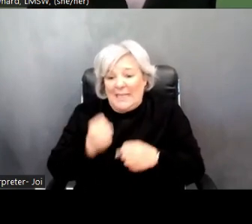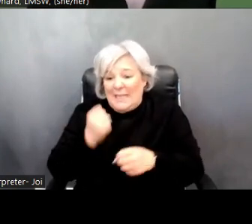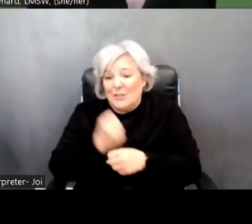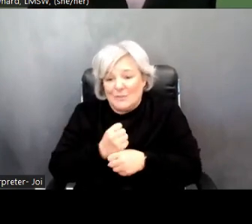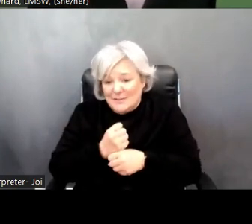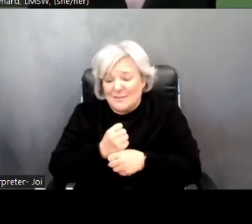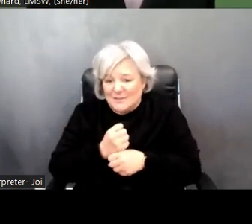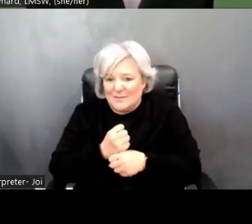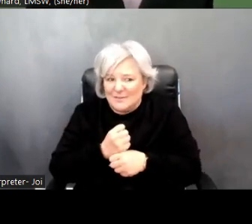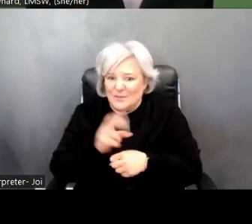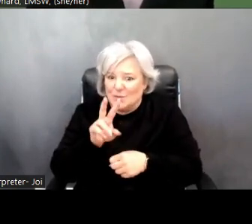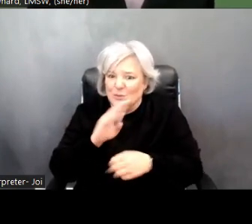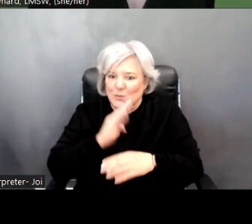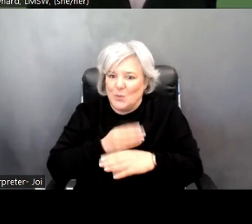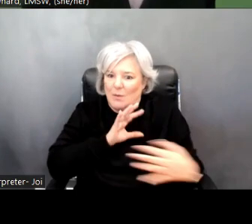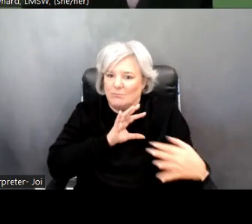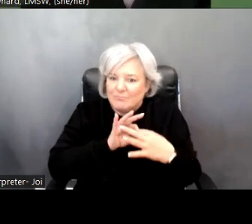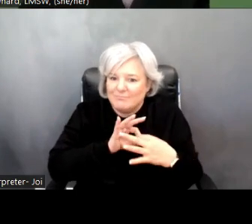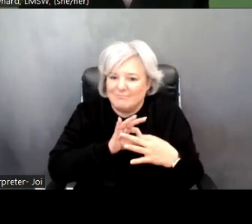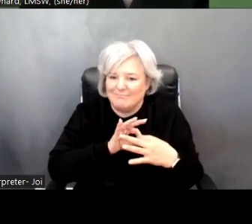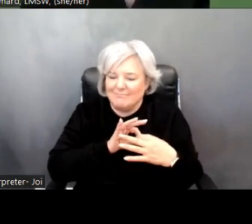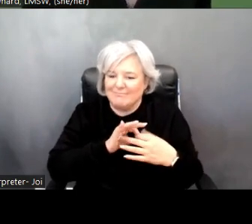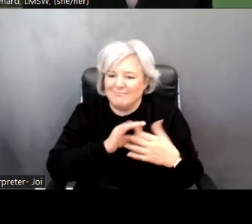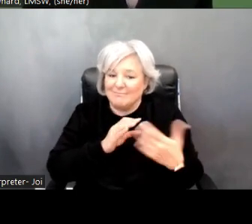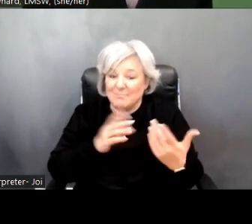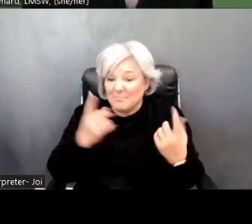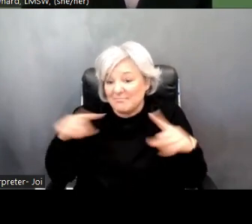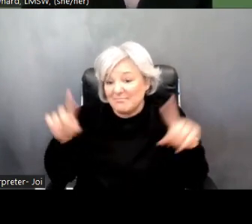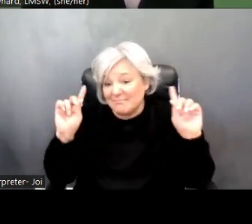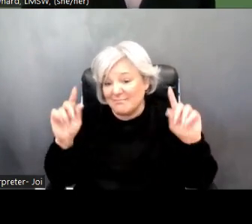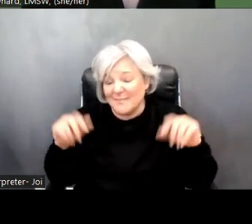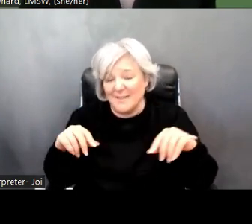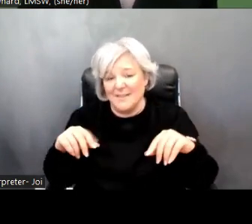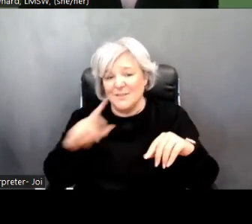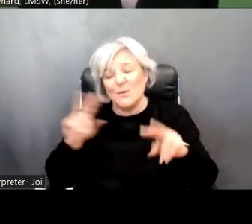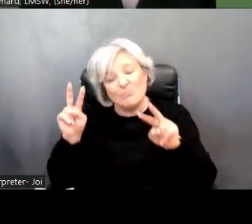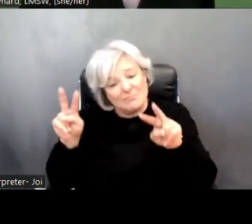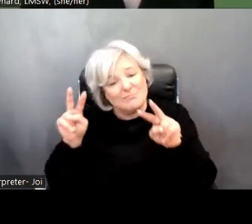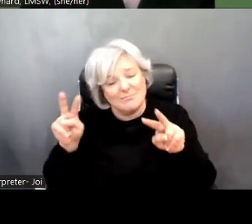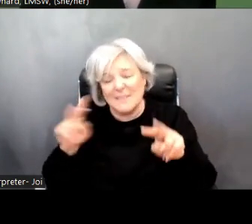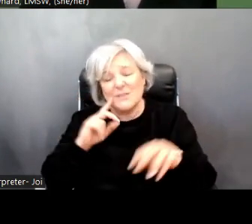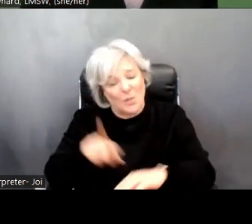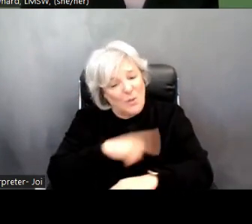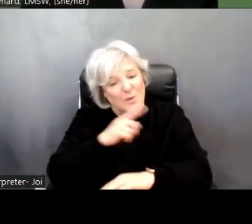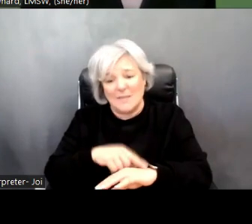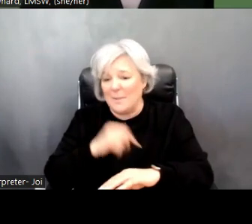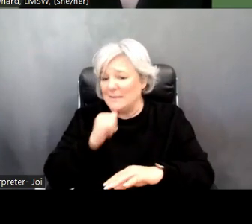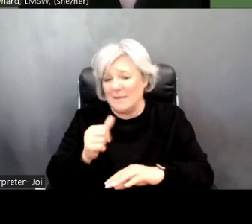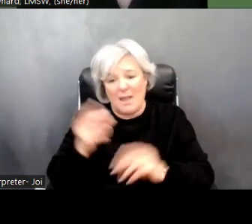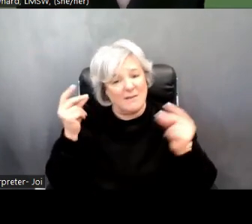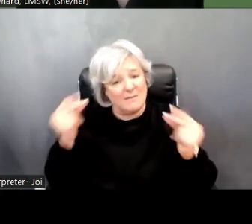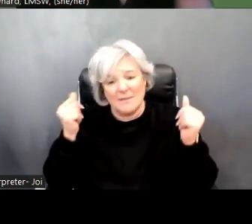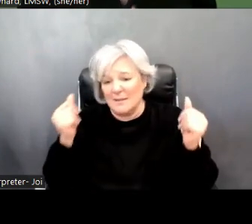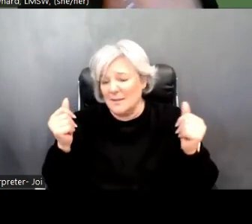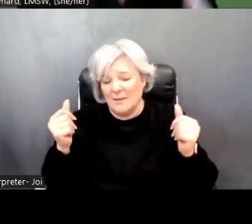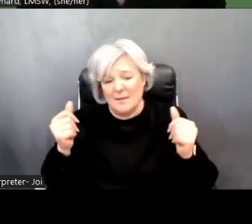to attach to her, but she did it, right? So there's where that hopefulness is. It's a long time. It's a long time to be a